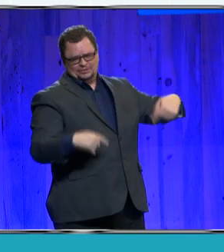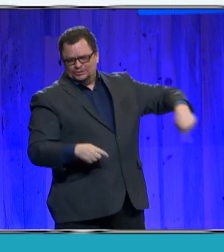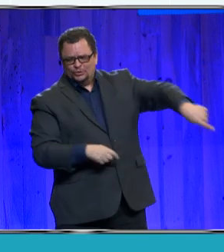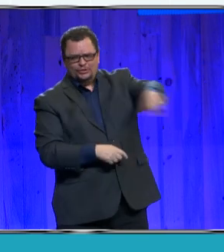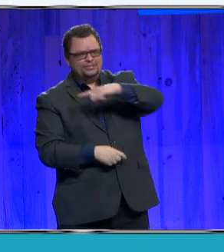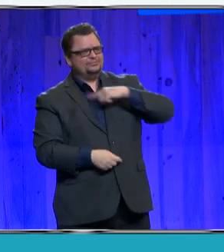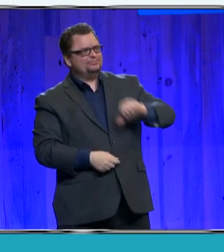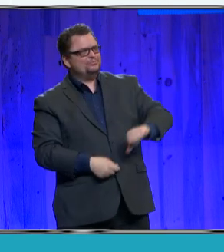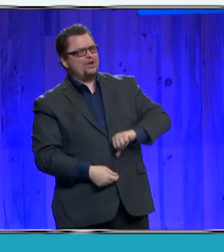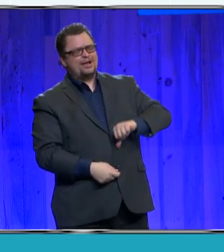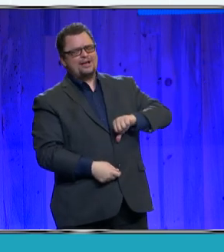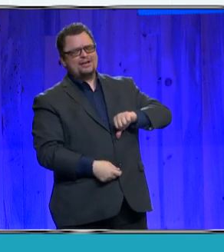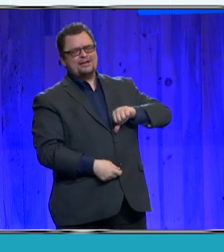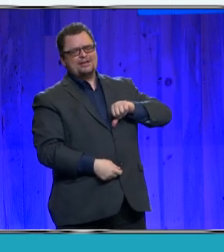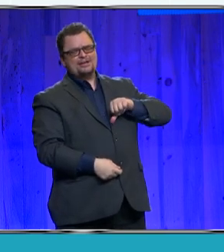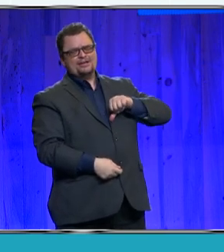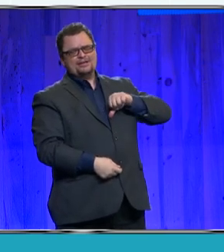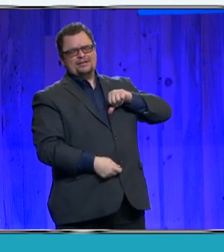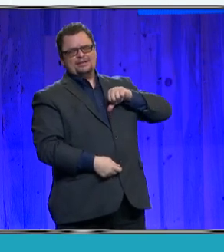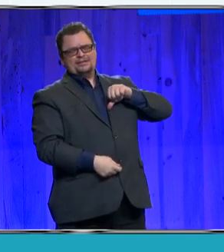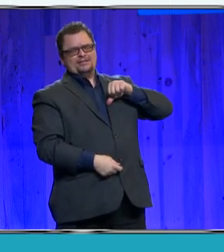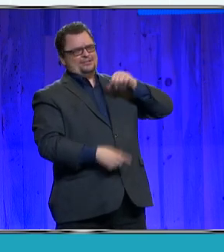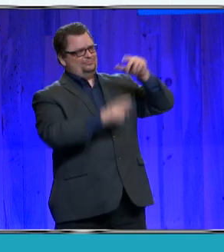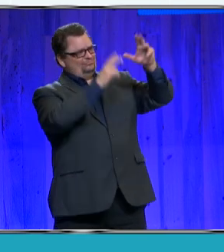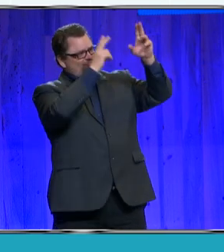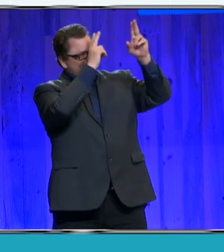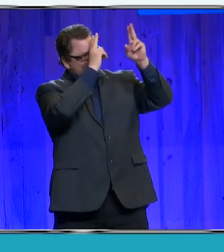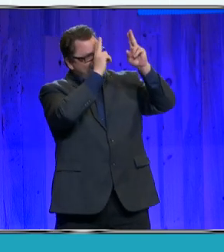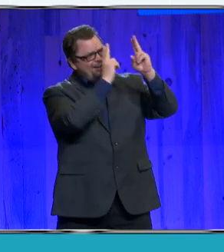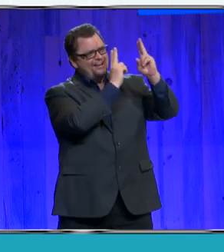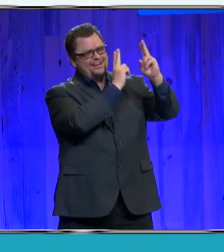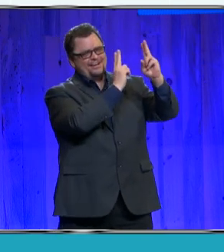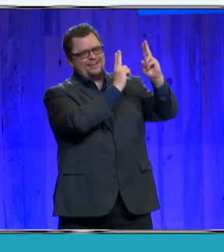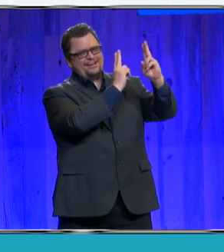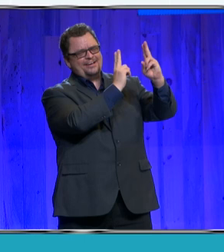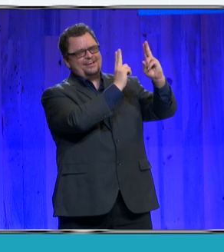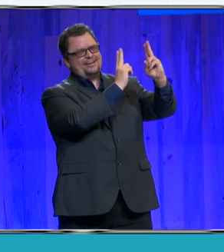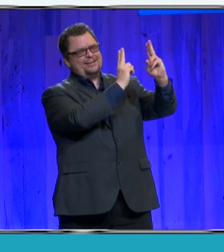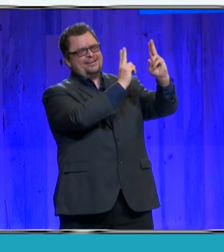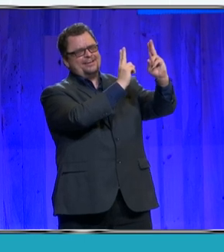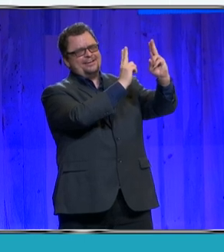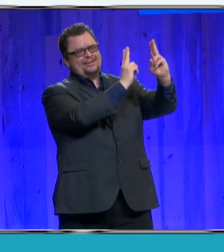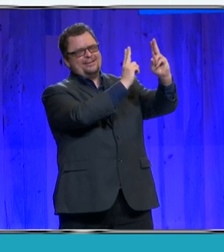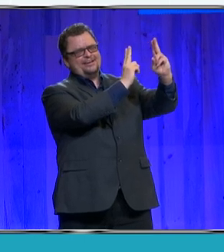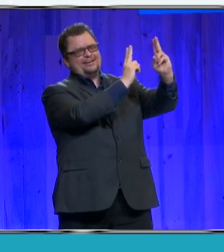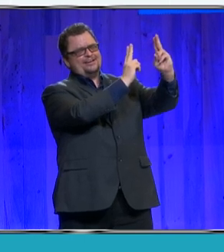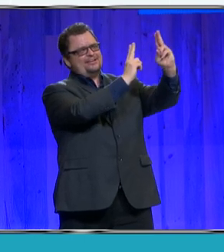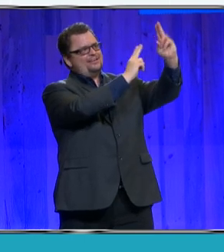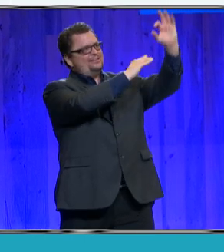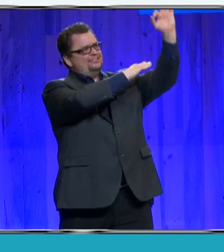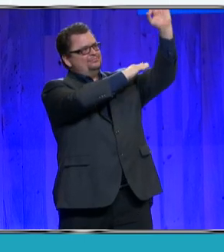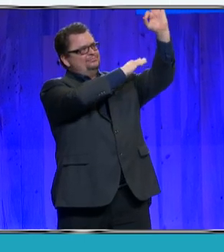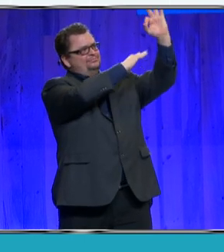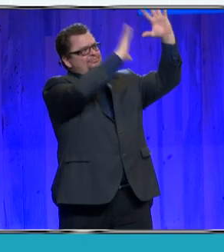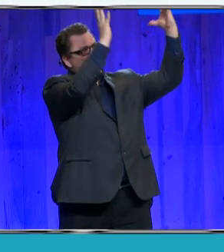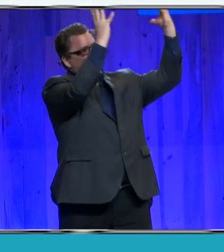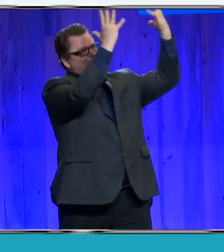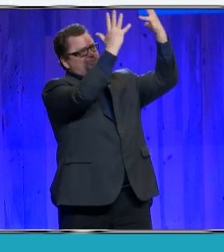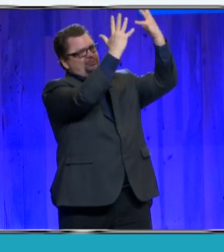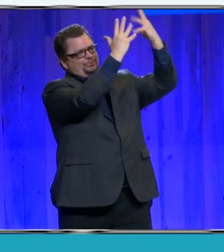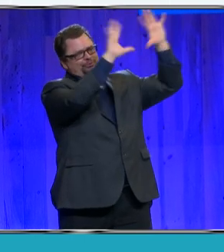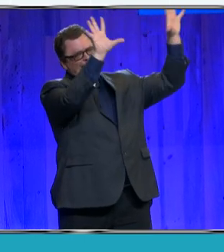proudly we hailed at the twilight's